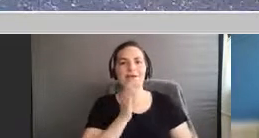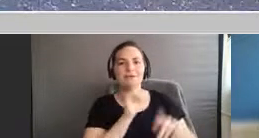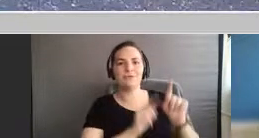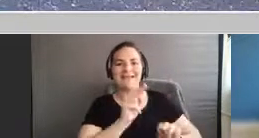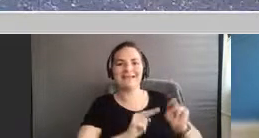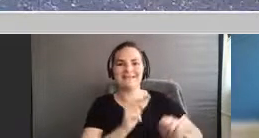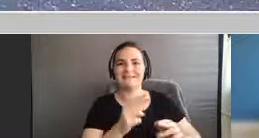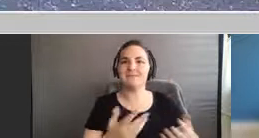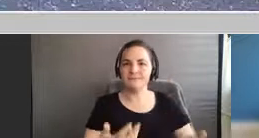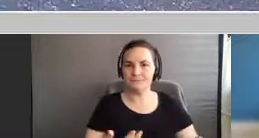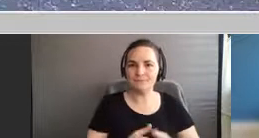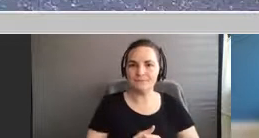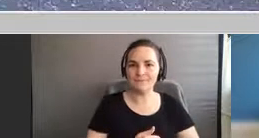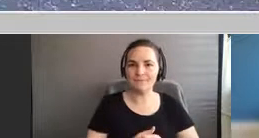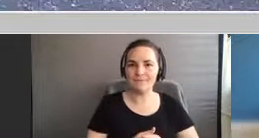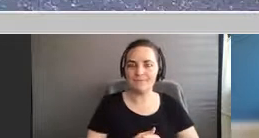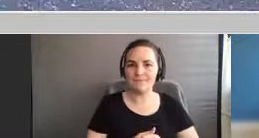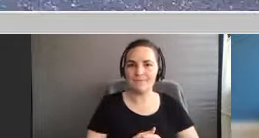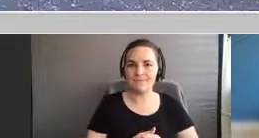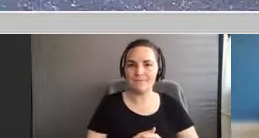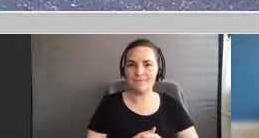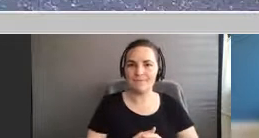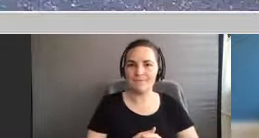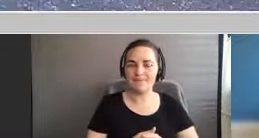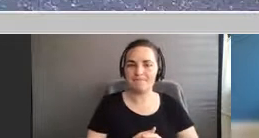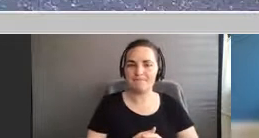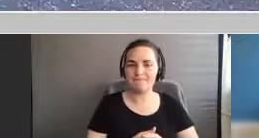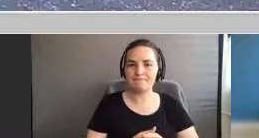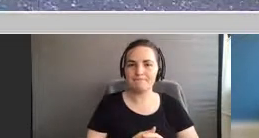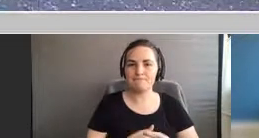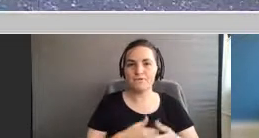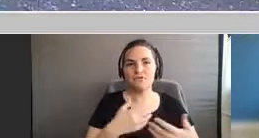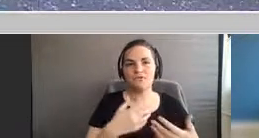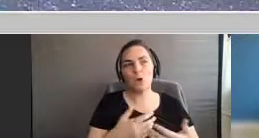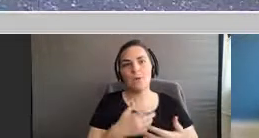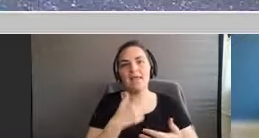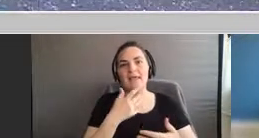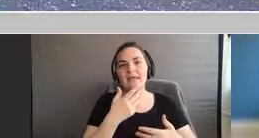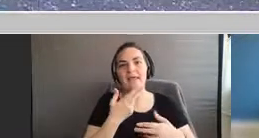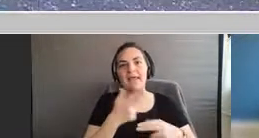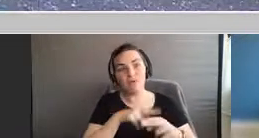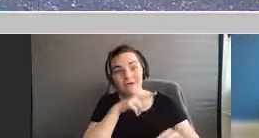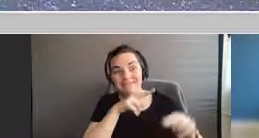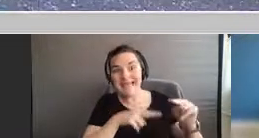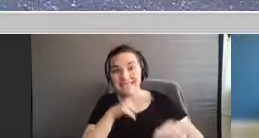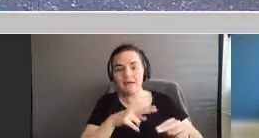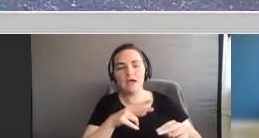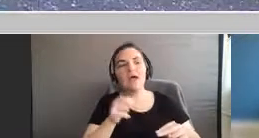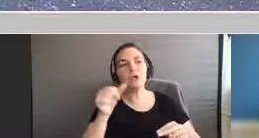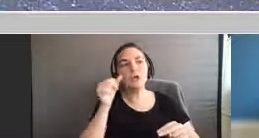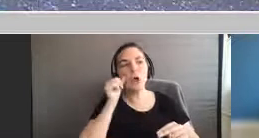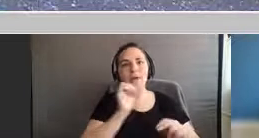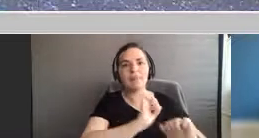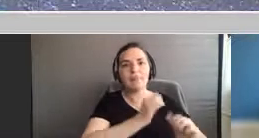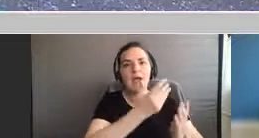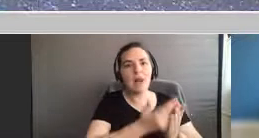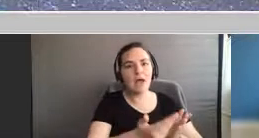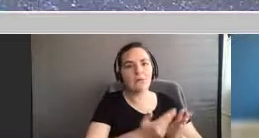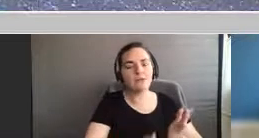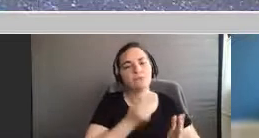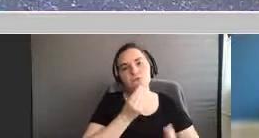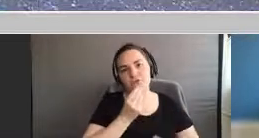of English, that may help you when using assessment to support that pupil's learning, that student's